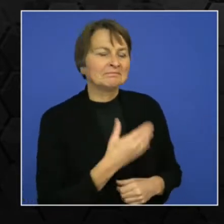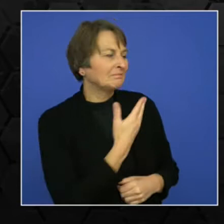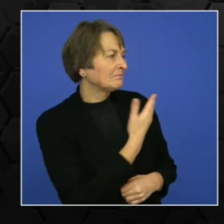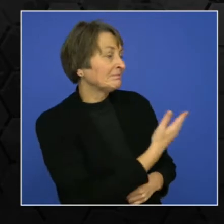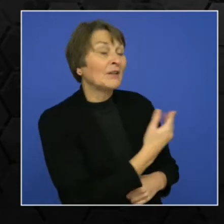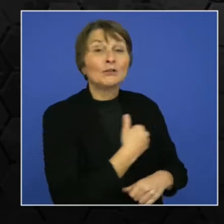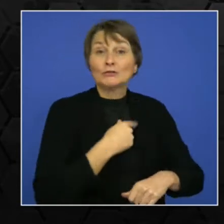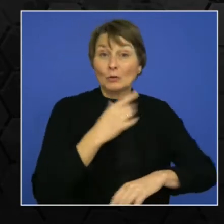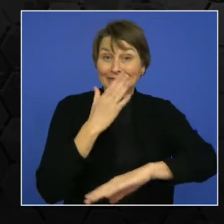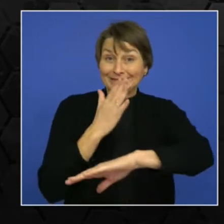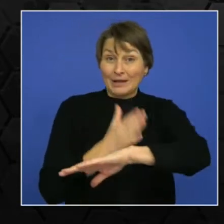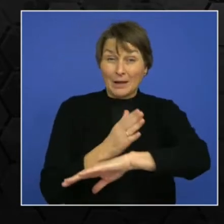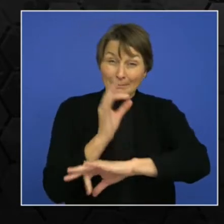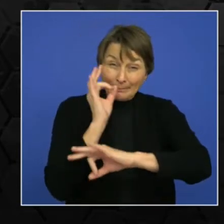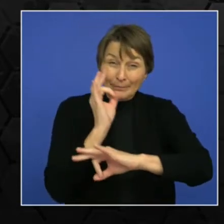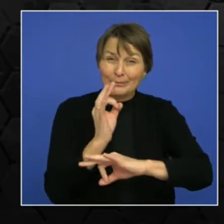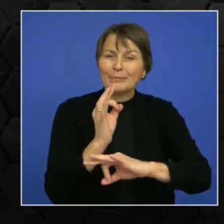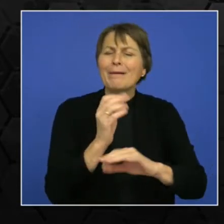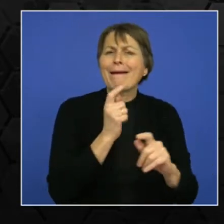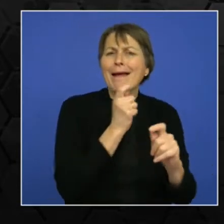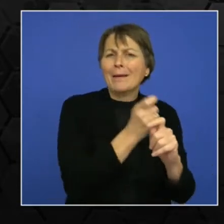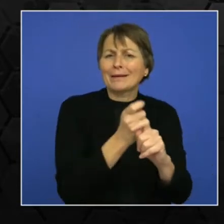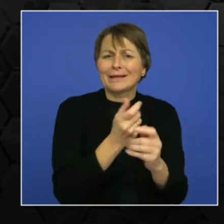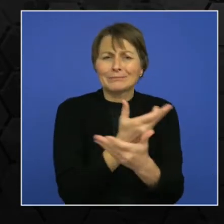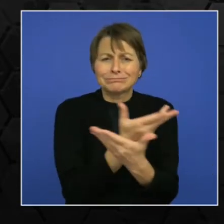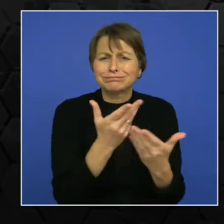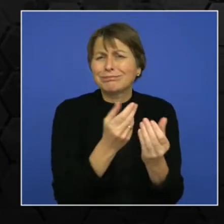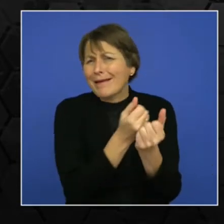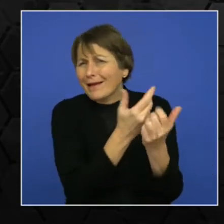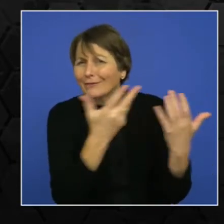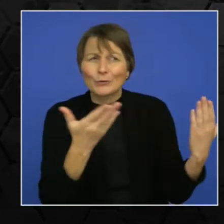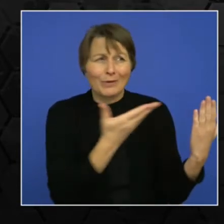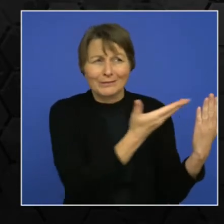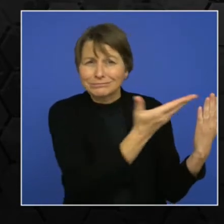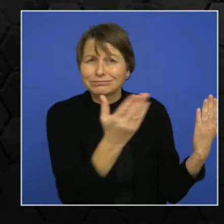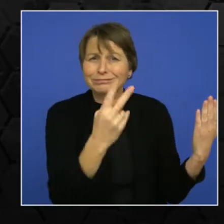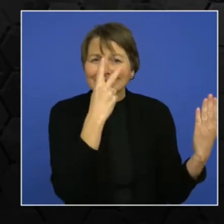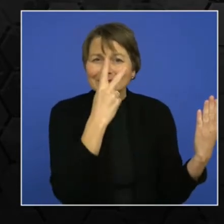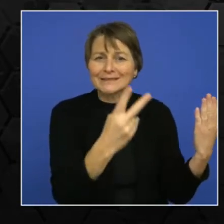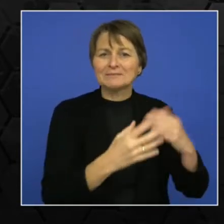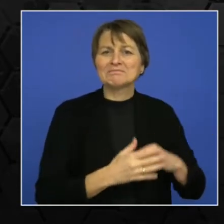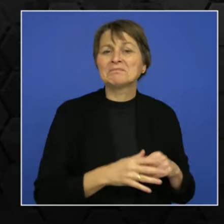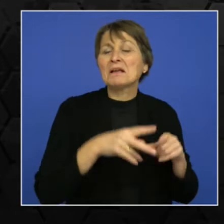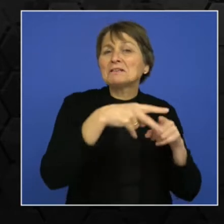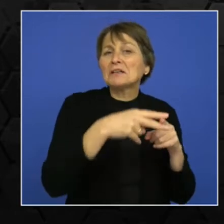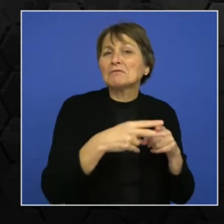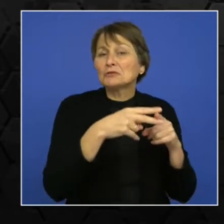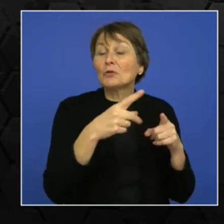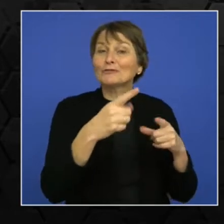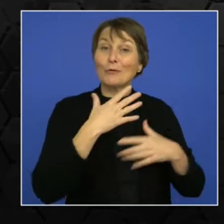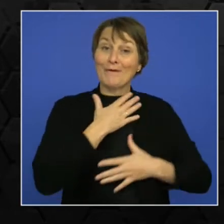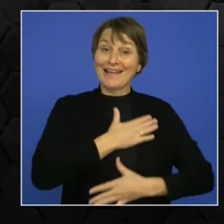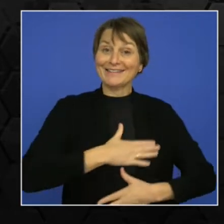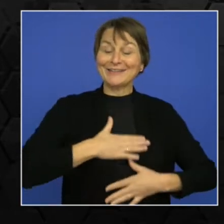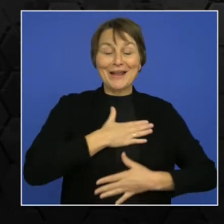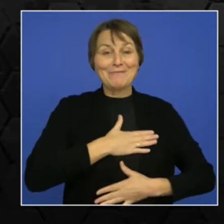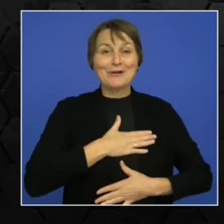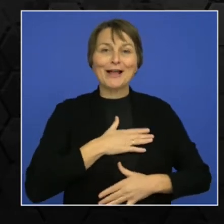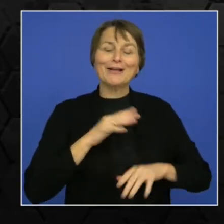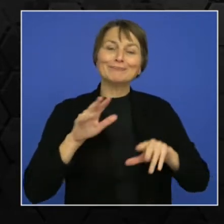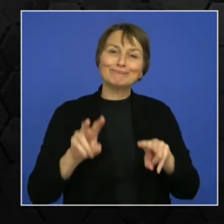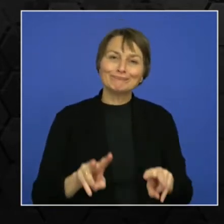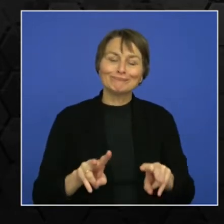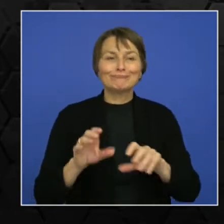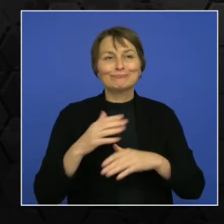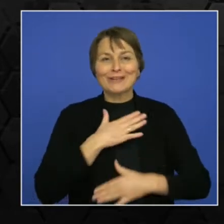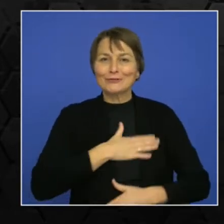so nowadays like recommendations are everywhere. So like for example, when we choose like entertainment zone, so some of the like movies and